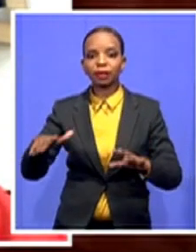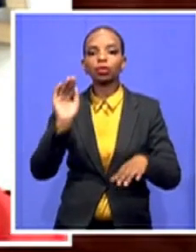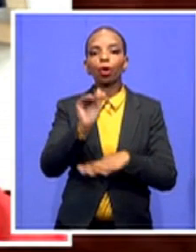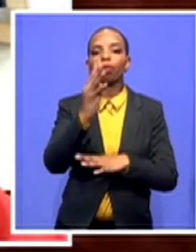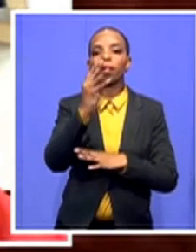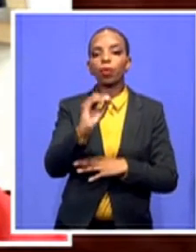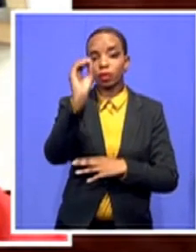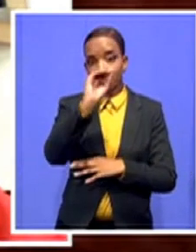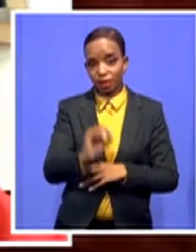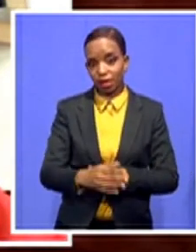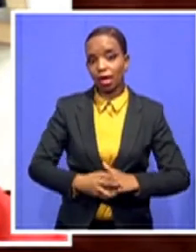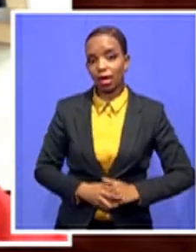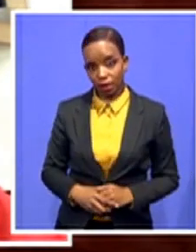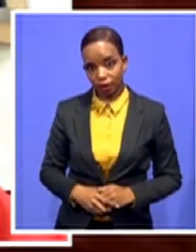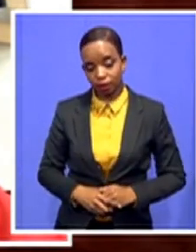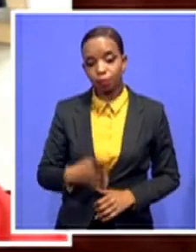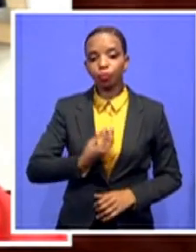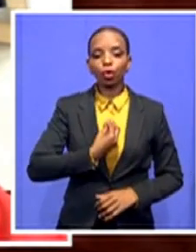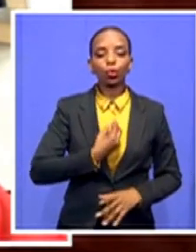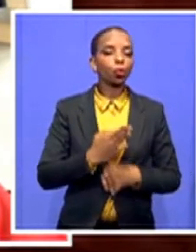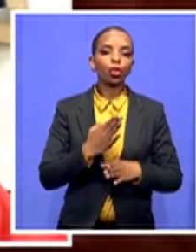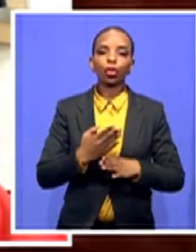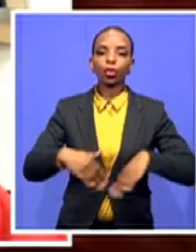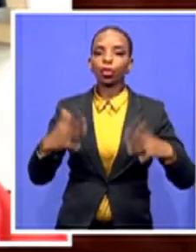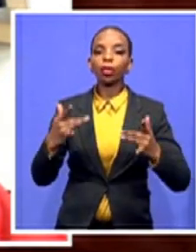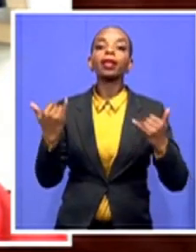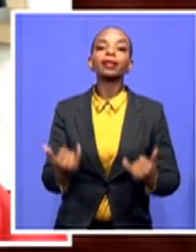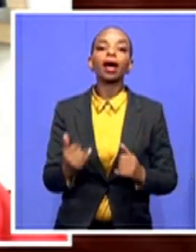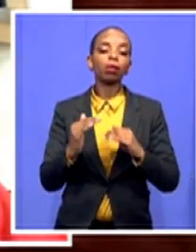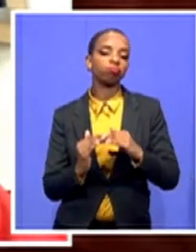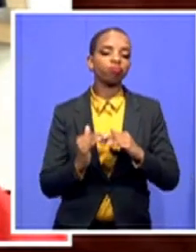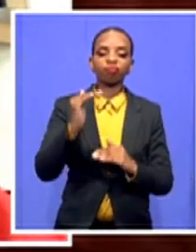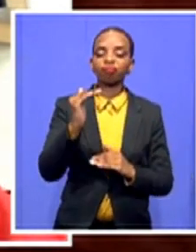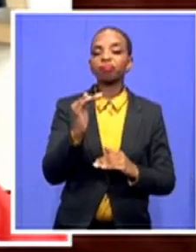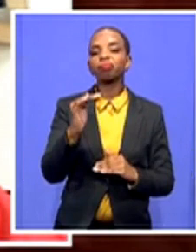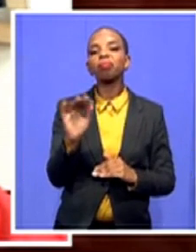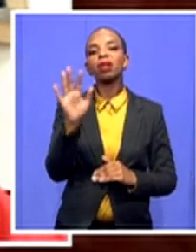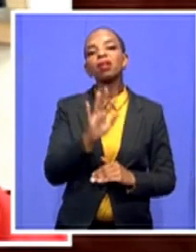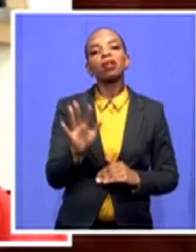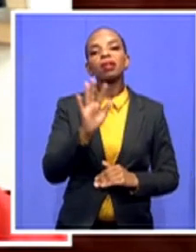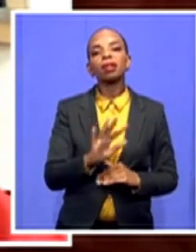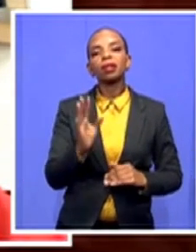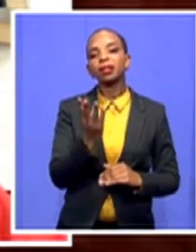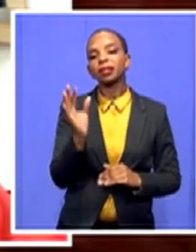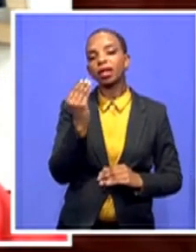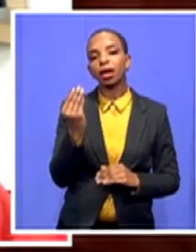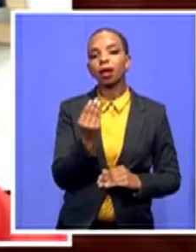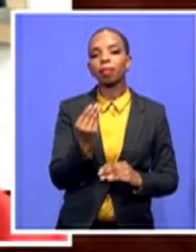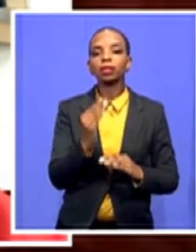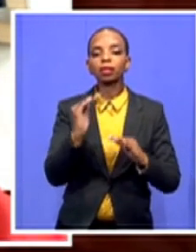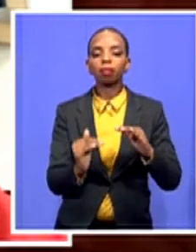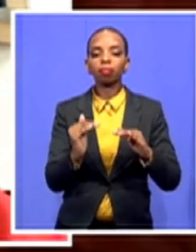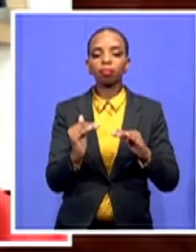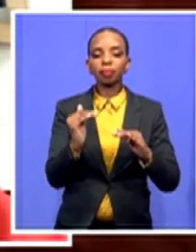youth unemployment reaching proportions that are simply taking us closer and closer to the ticking time bomb. The call